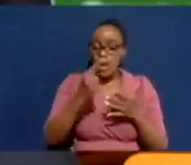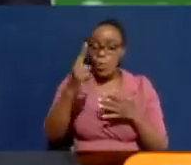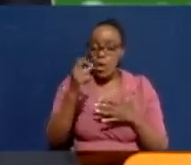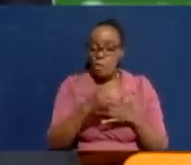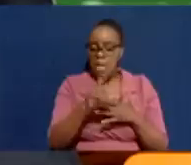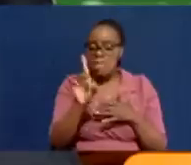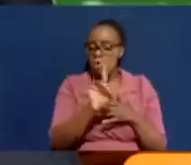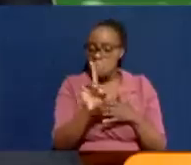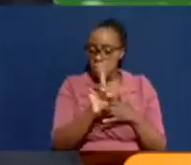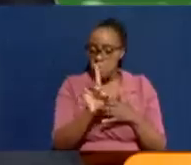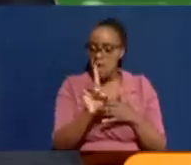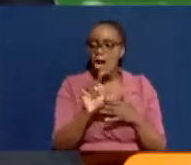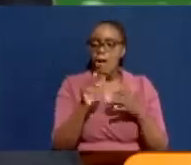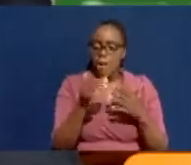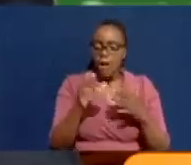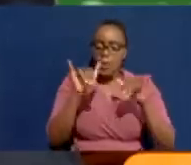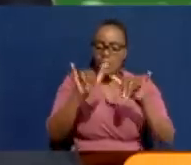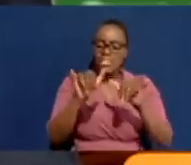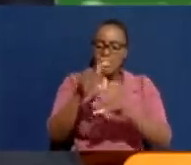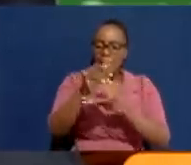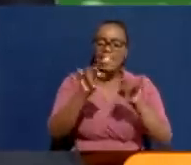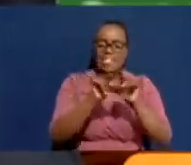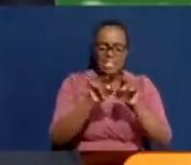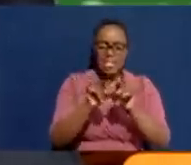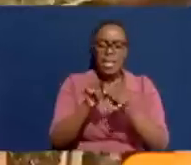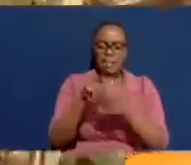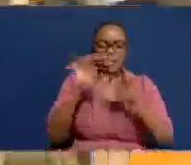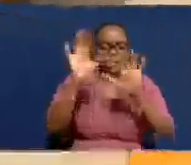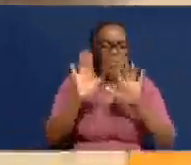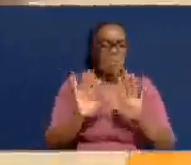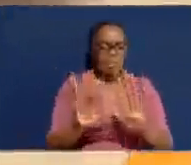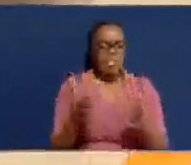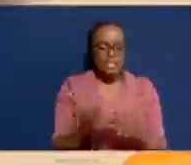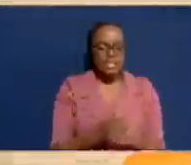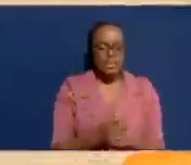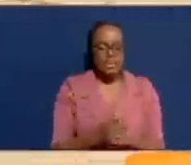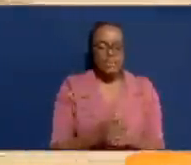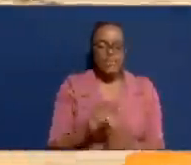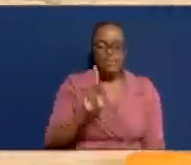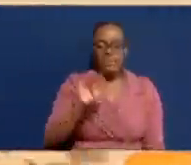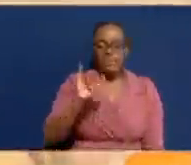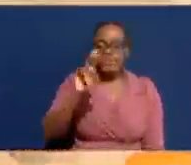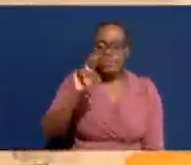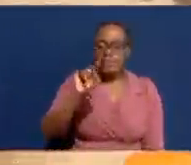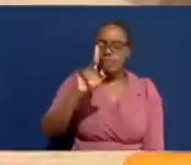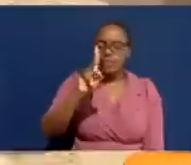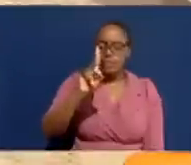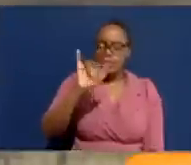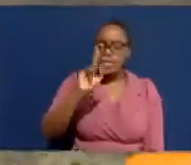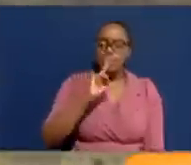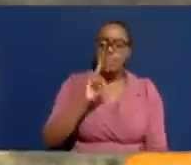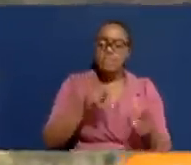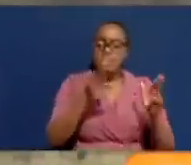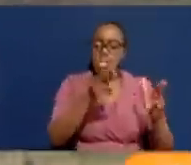month. We will stay there as long as it is necessary. Kindiki saying it will not be business as